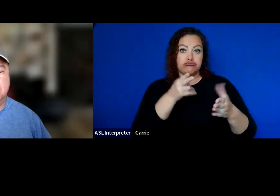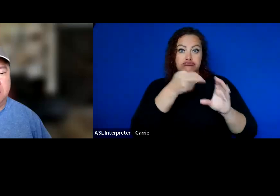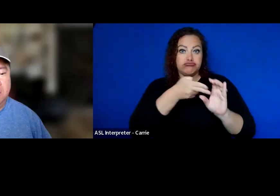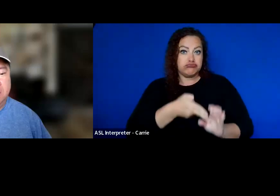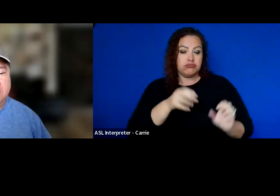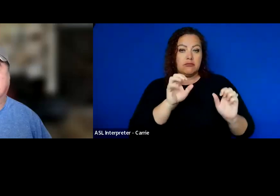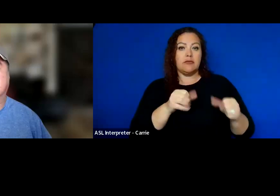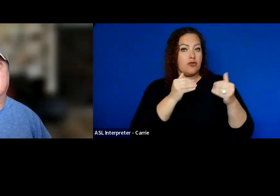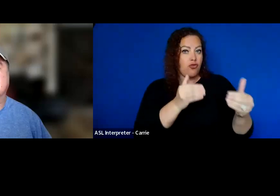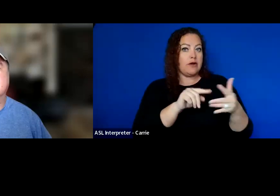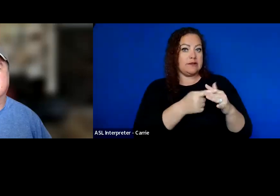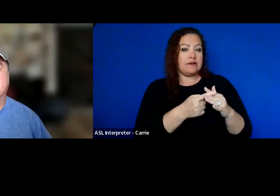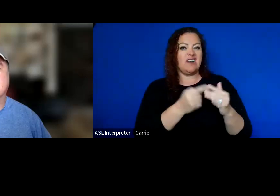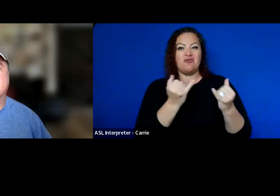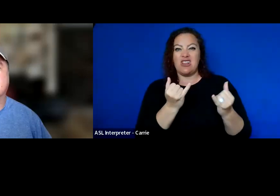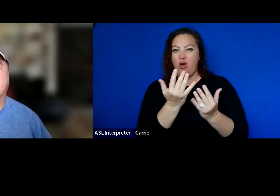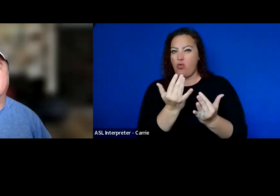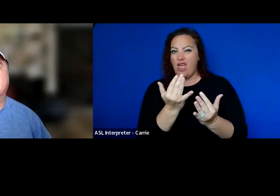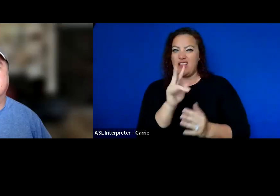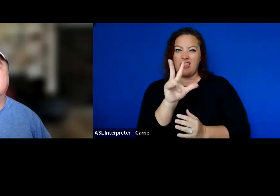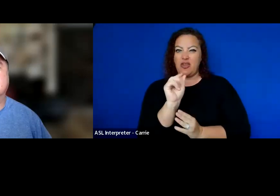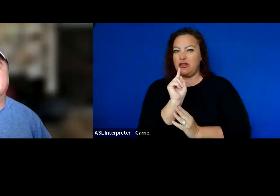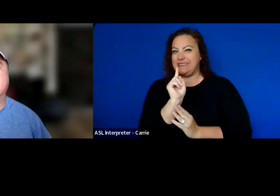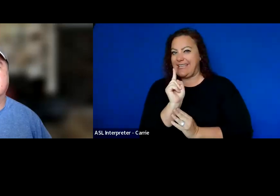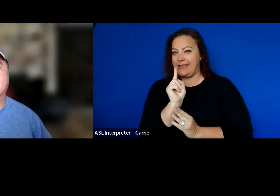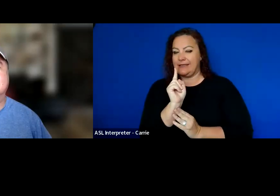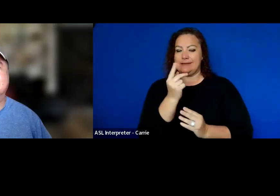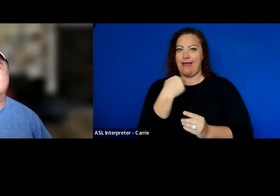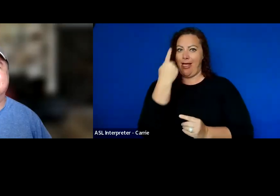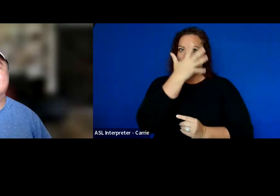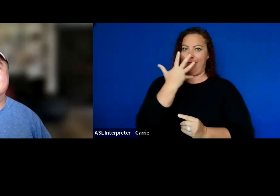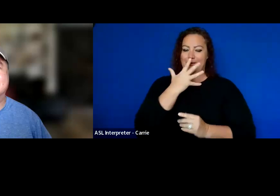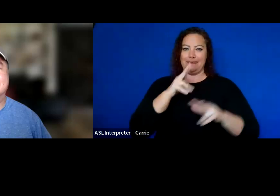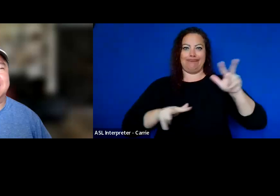started. So give me about 30 seconds as I look awkward on the screen, and